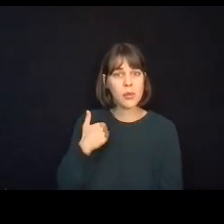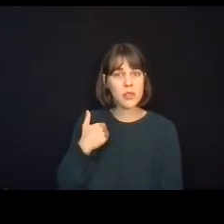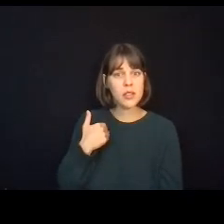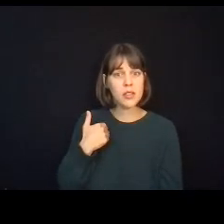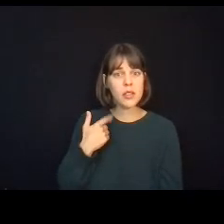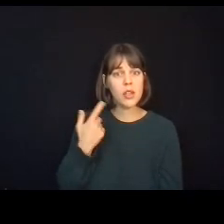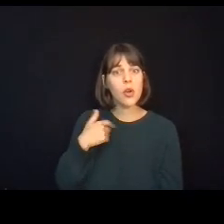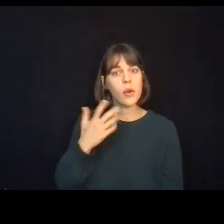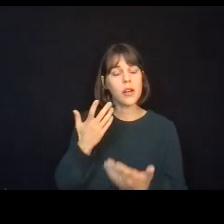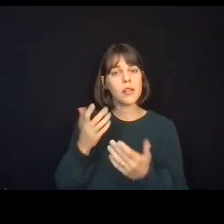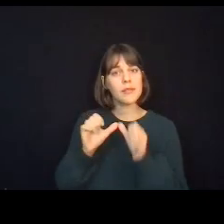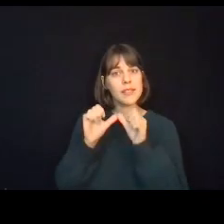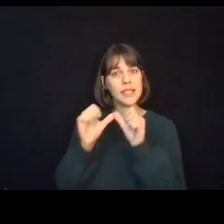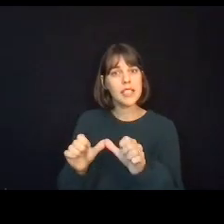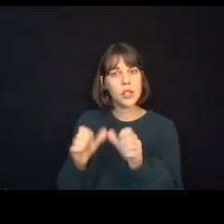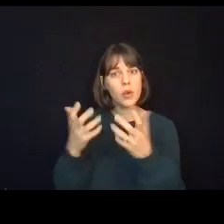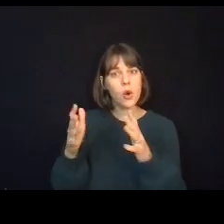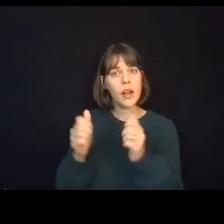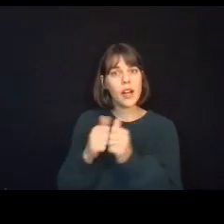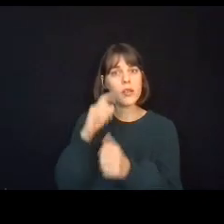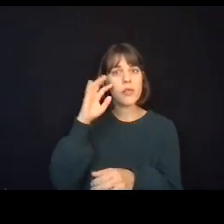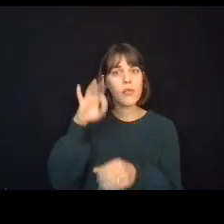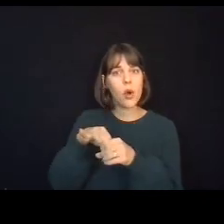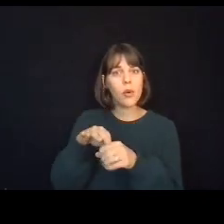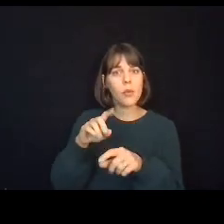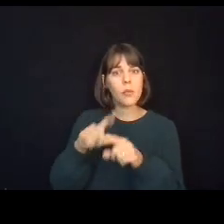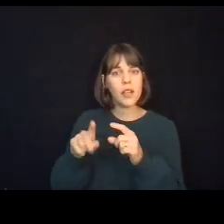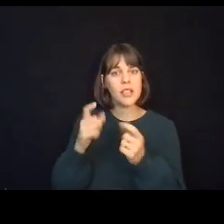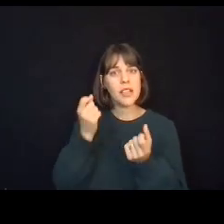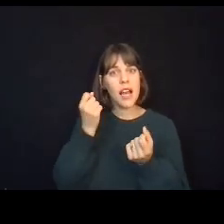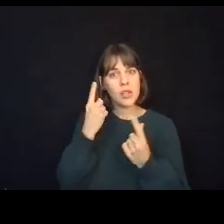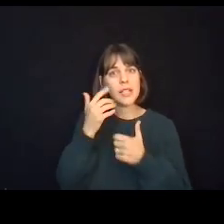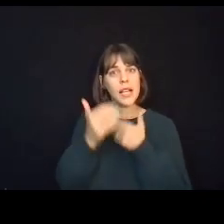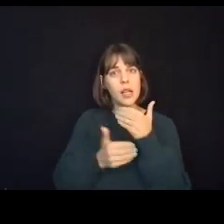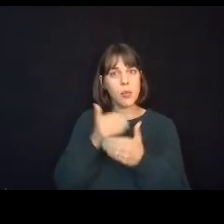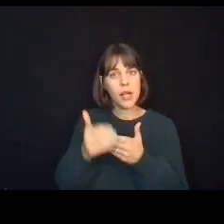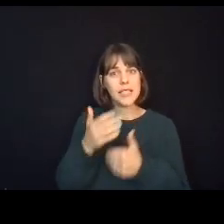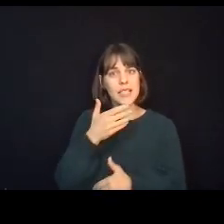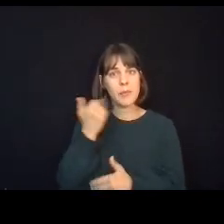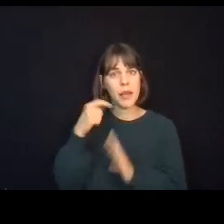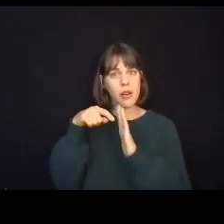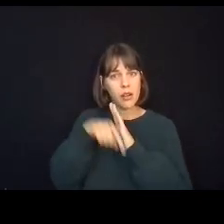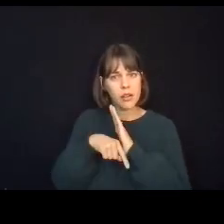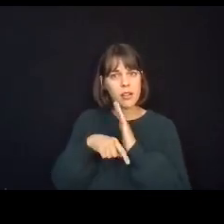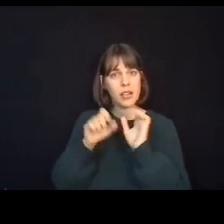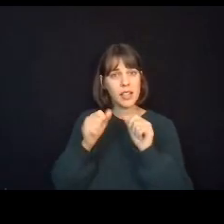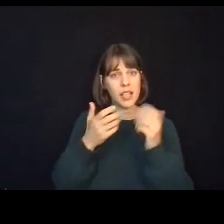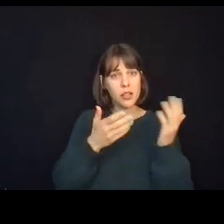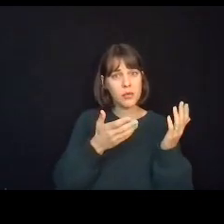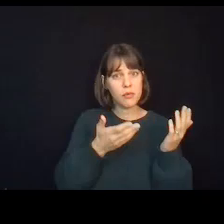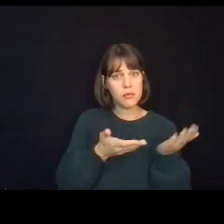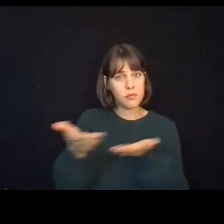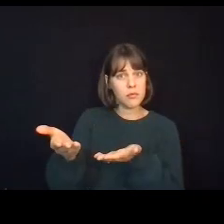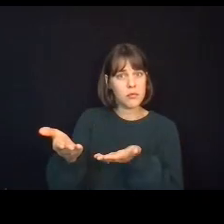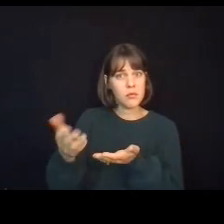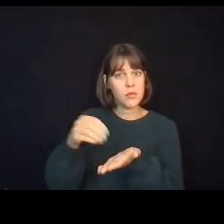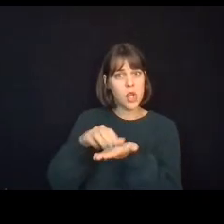already for voting, but even if it's just to better understand how that process is done, are we able to get some type of documents to the board